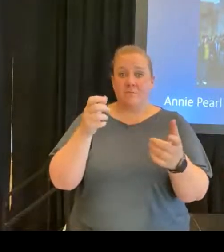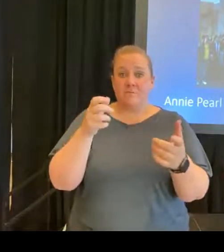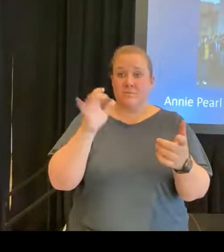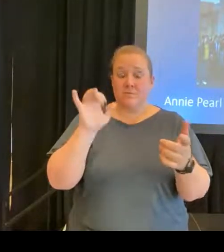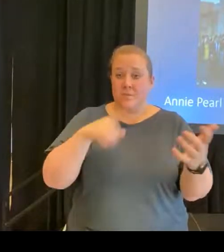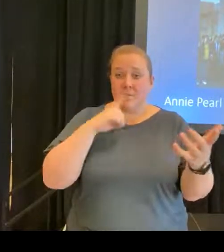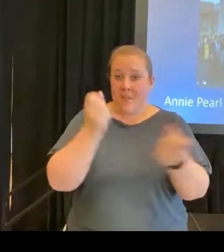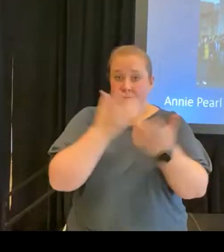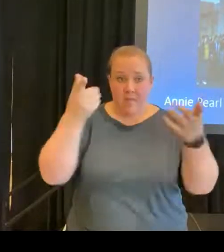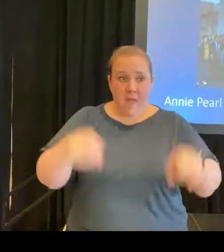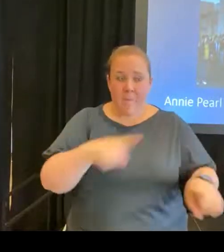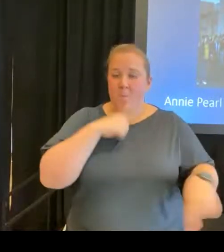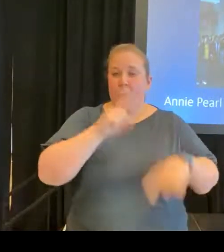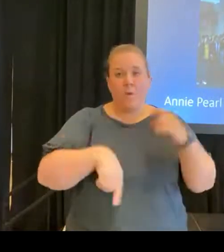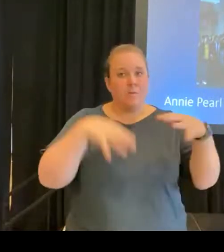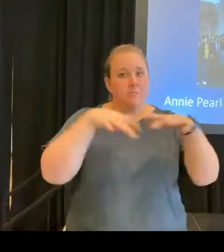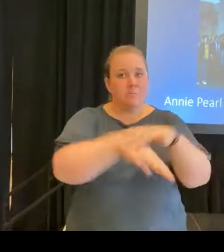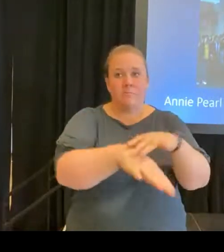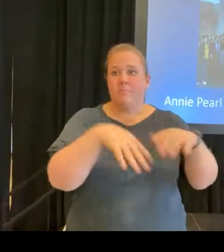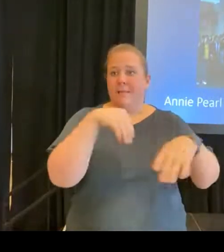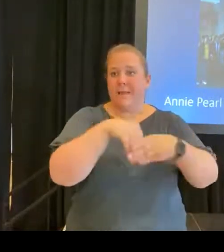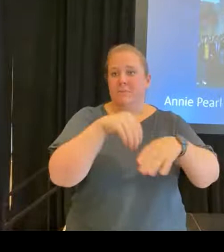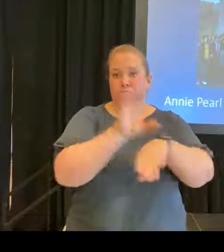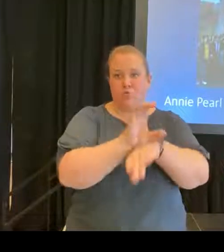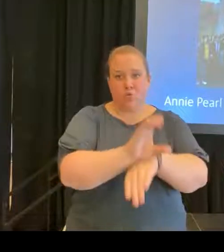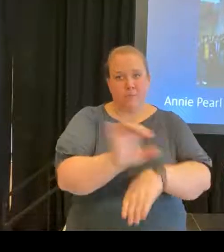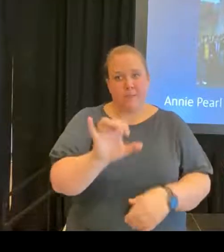either. You see?